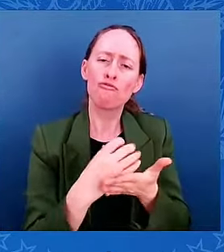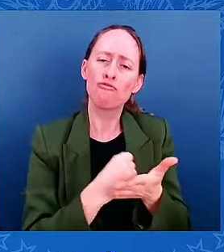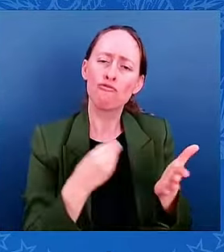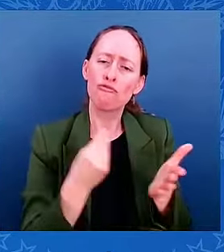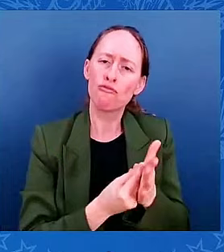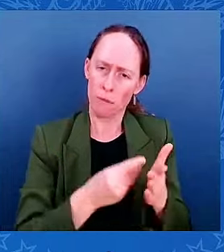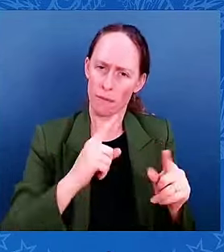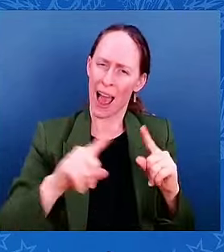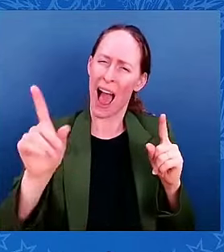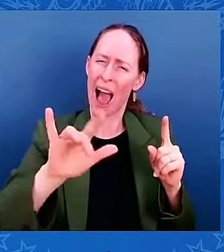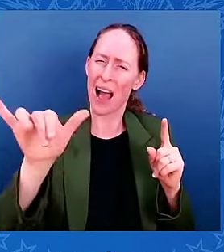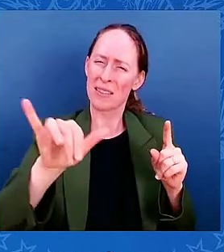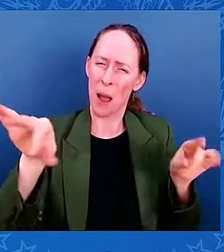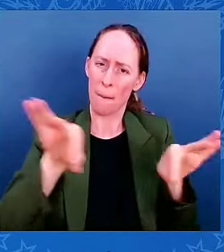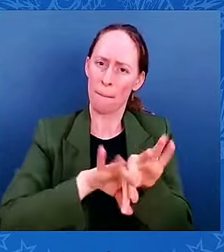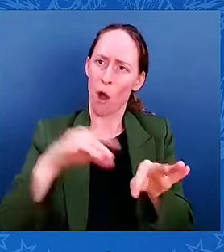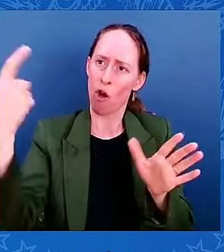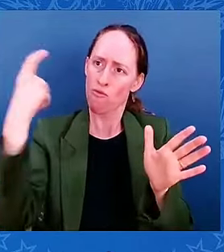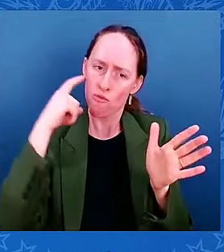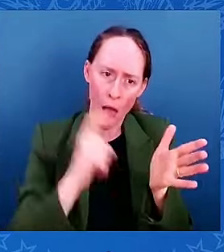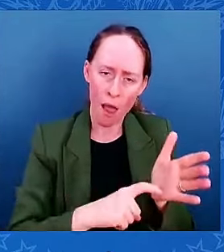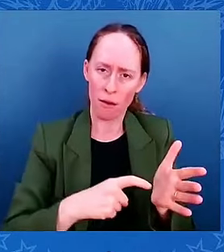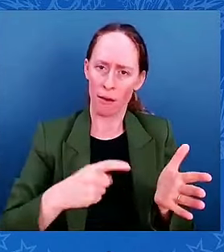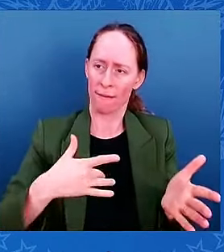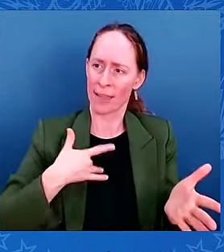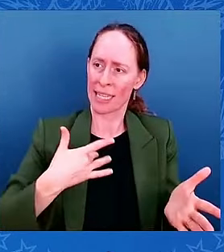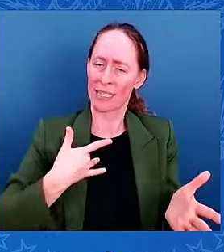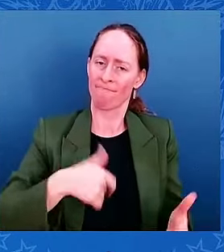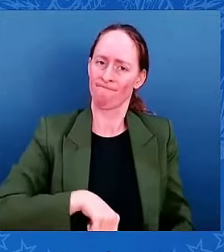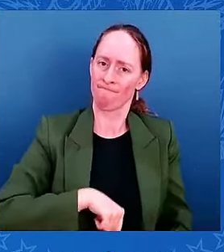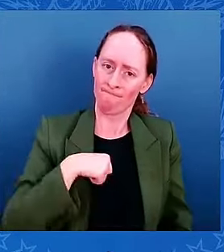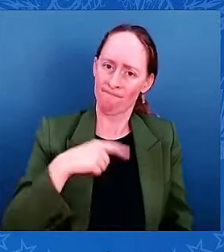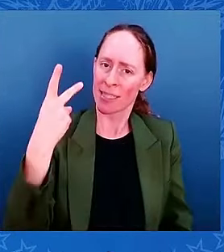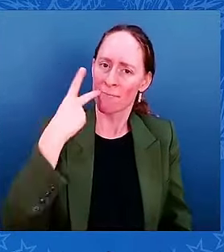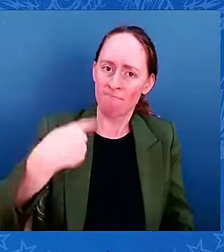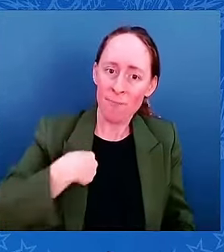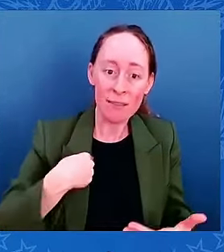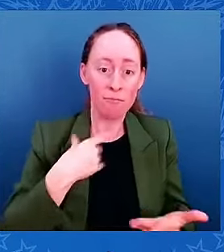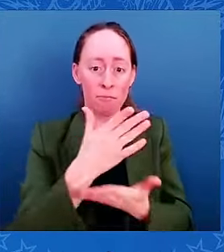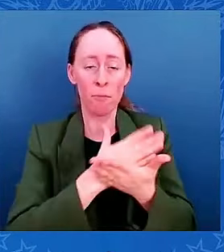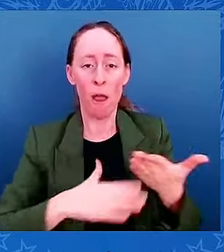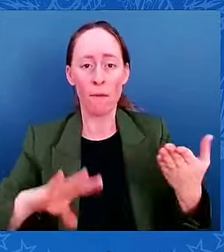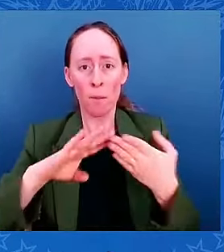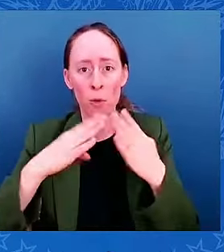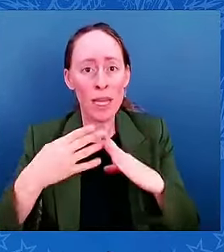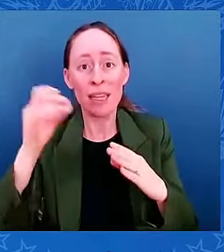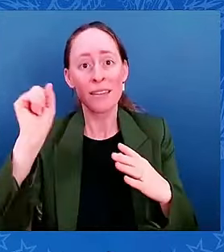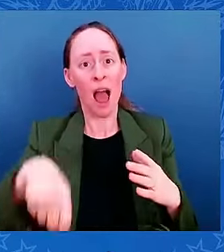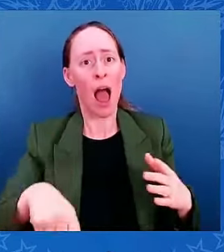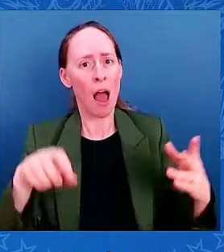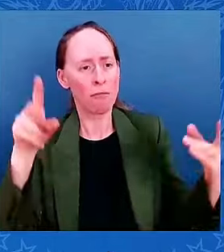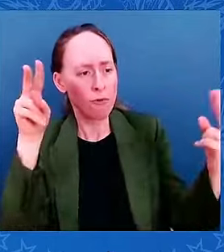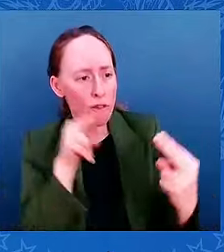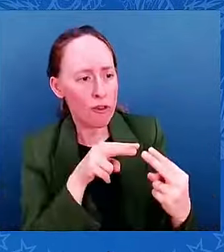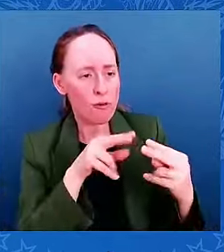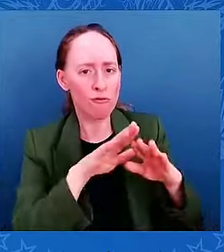community. It's about being able to look your child in the eye and say, honey, it's going to be okay, and mean it.